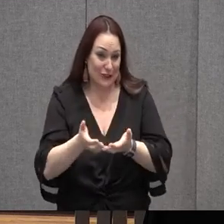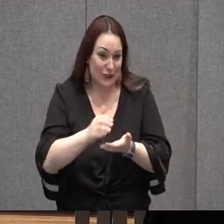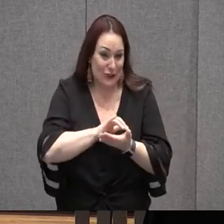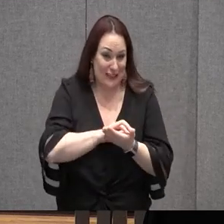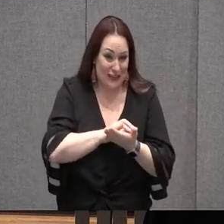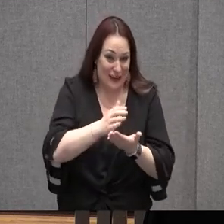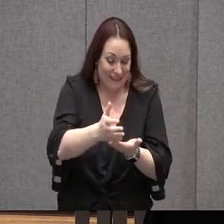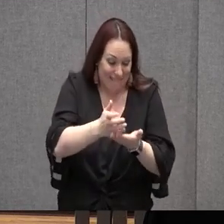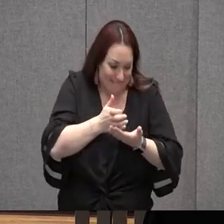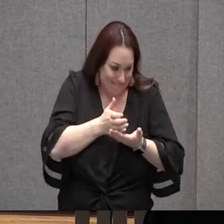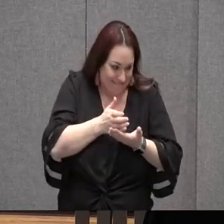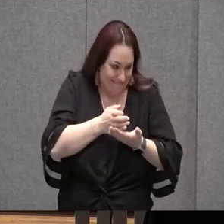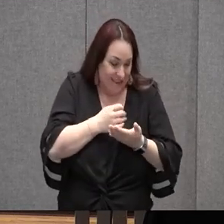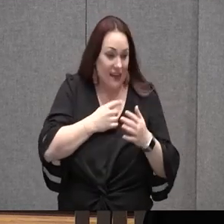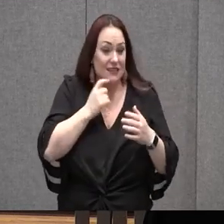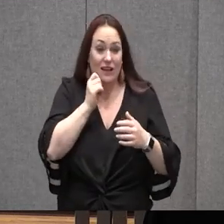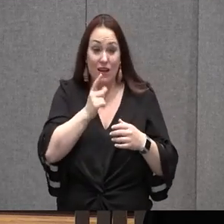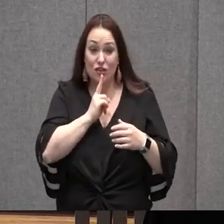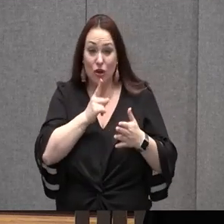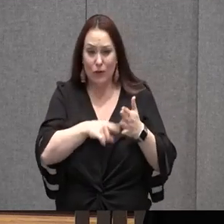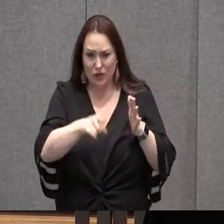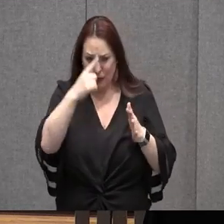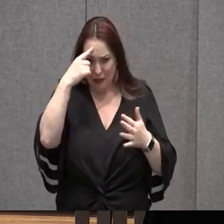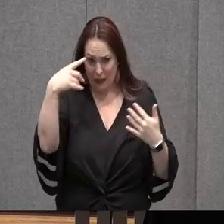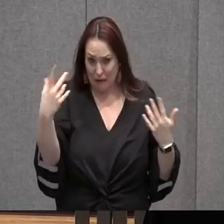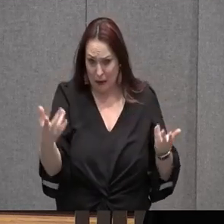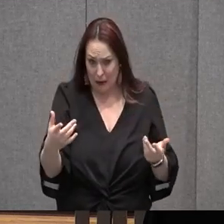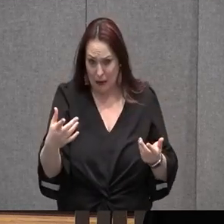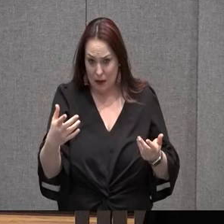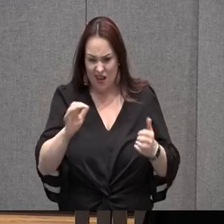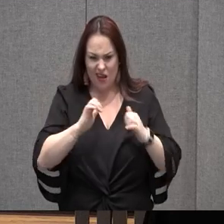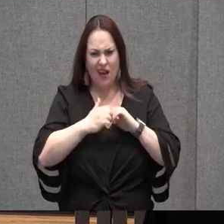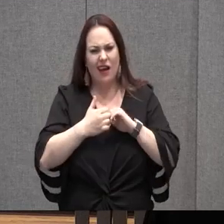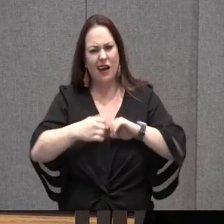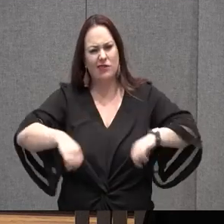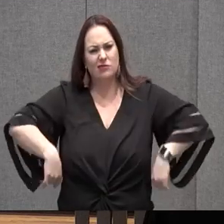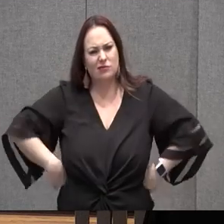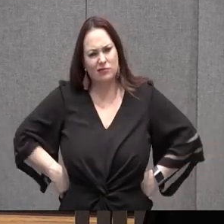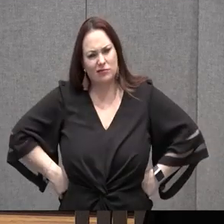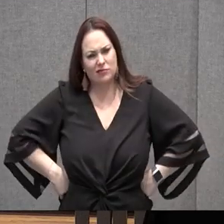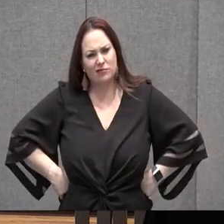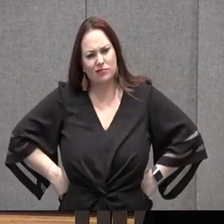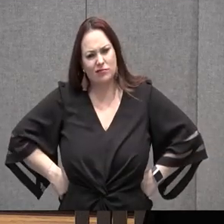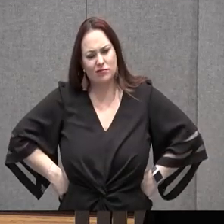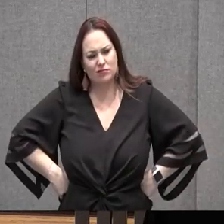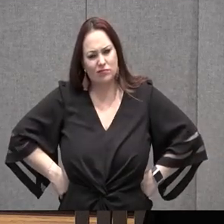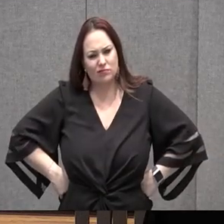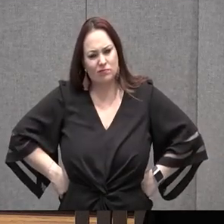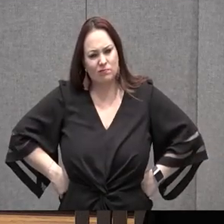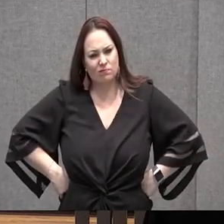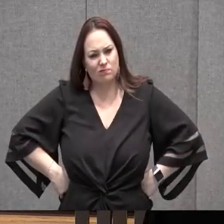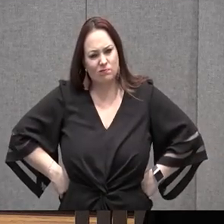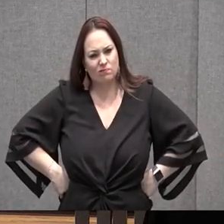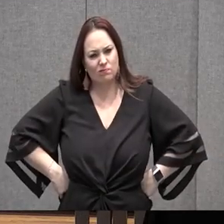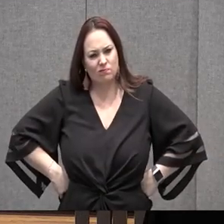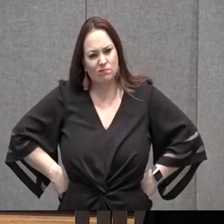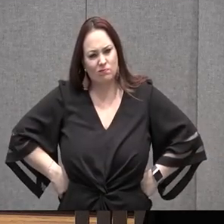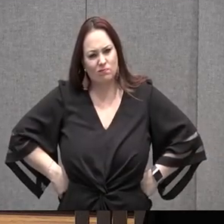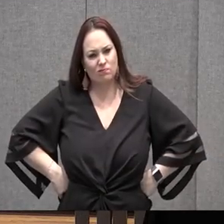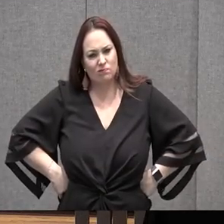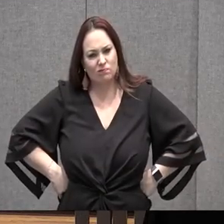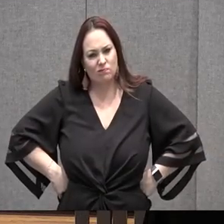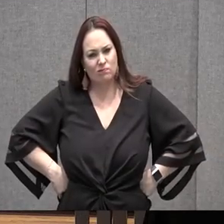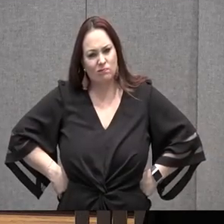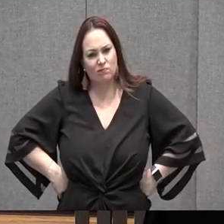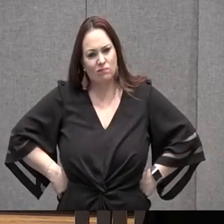I'm not sure, what do you think? Put it, how, I'm not sure how she would launch it. Oh